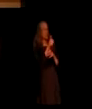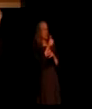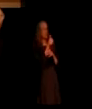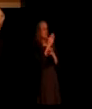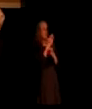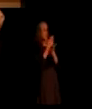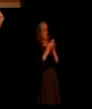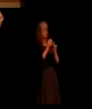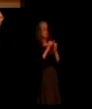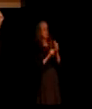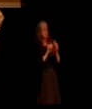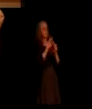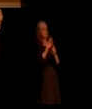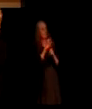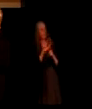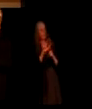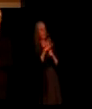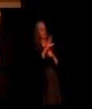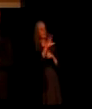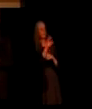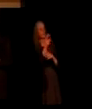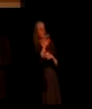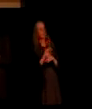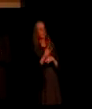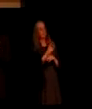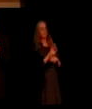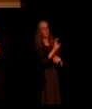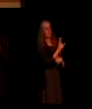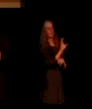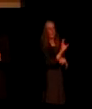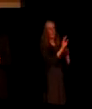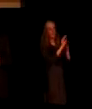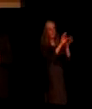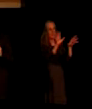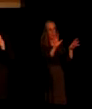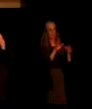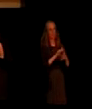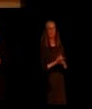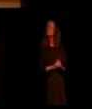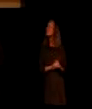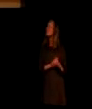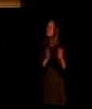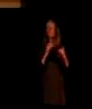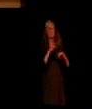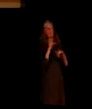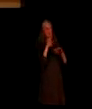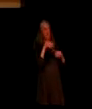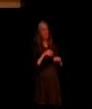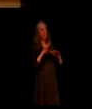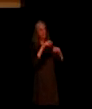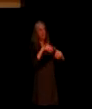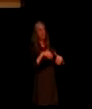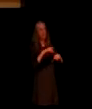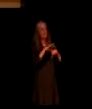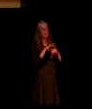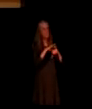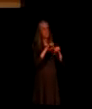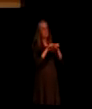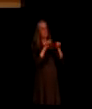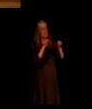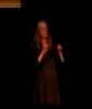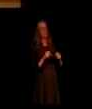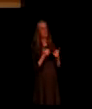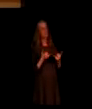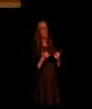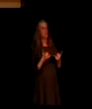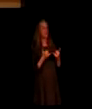million, that's about half of the carbon emissions. The other half, the oceans and the terrestrial system are